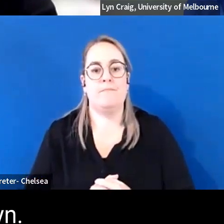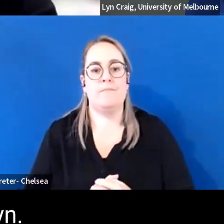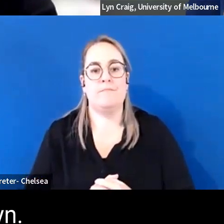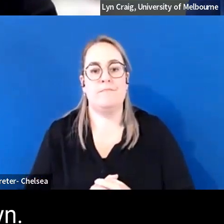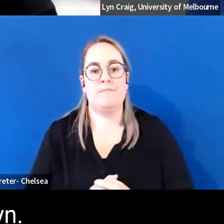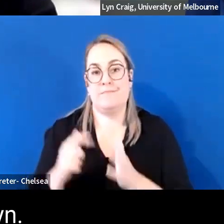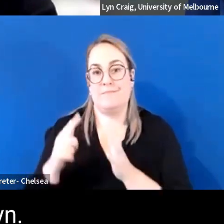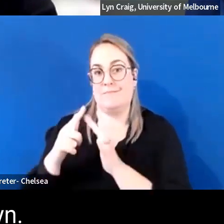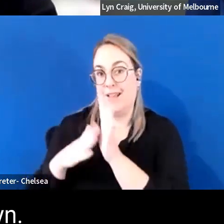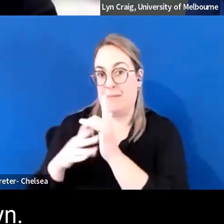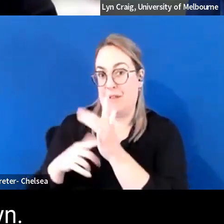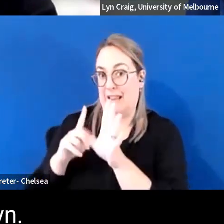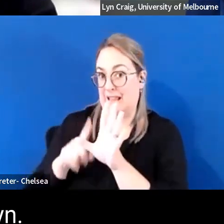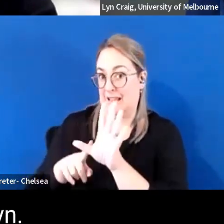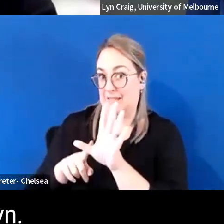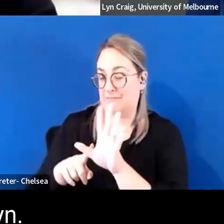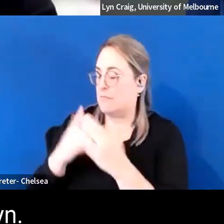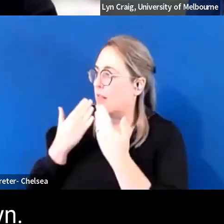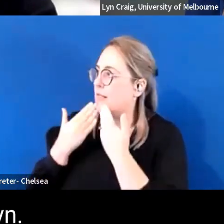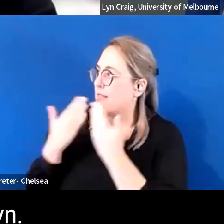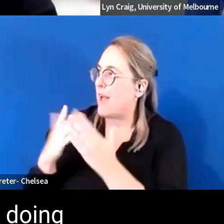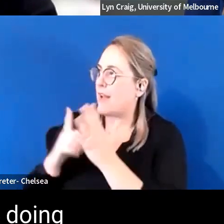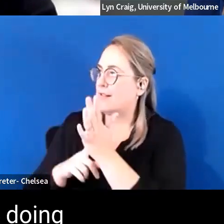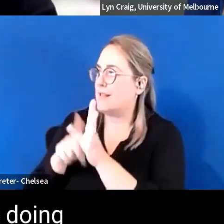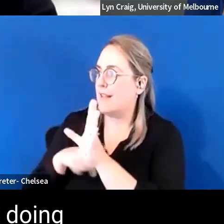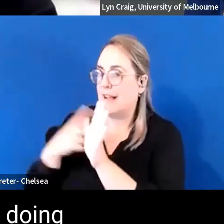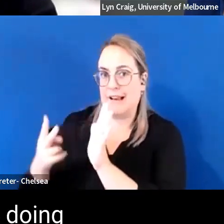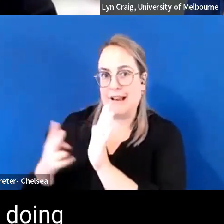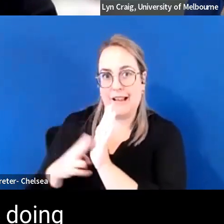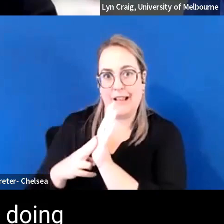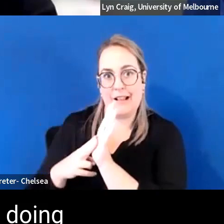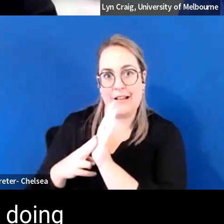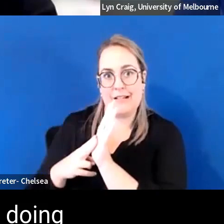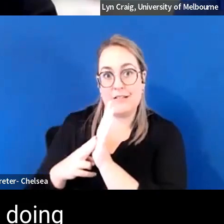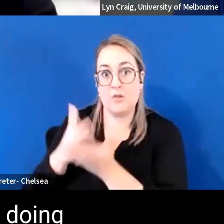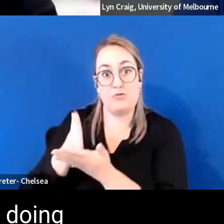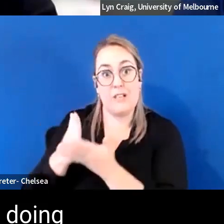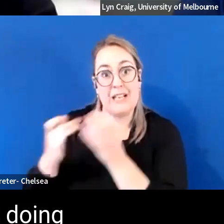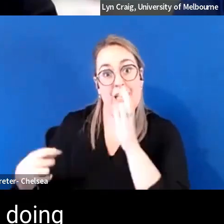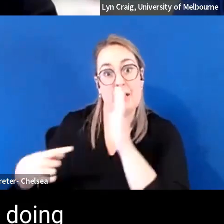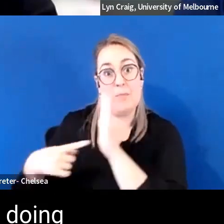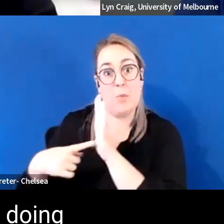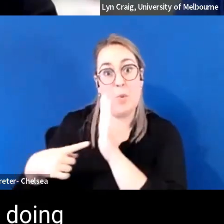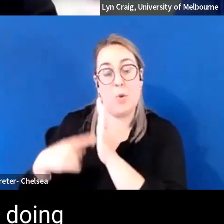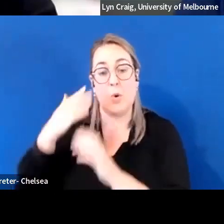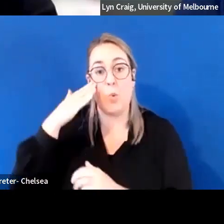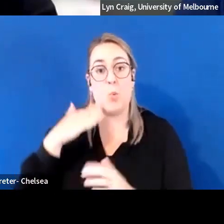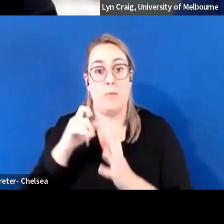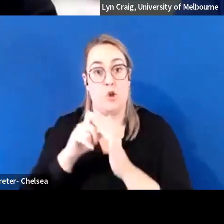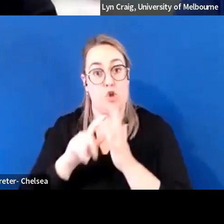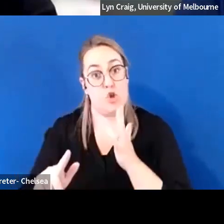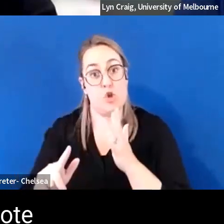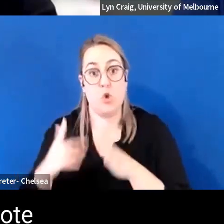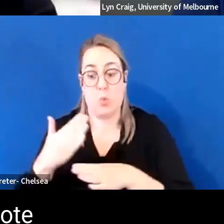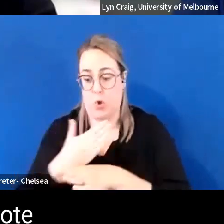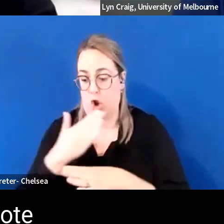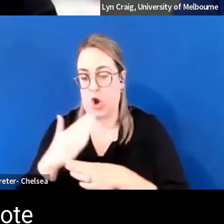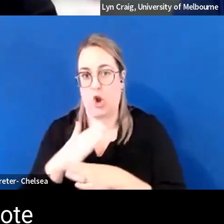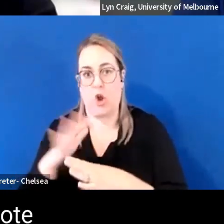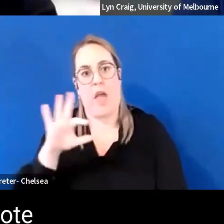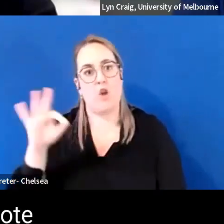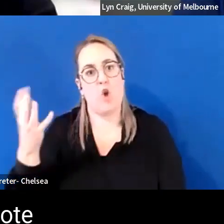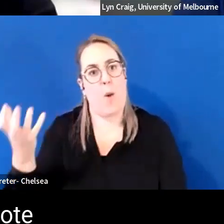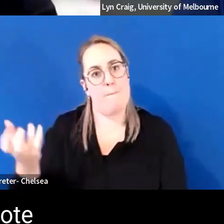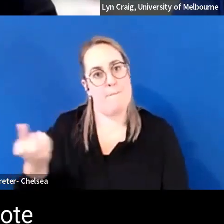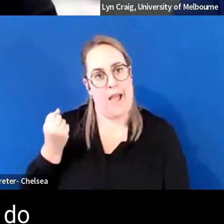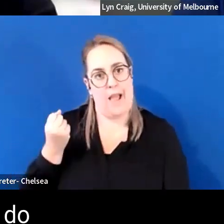Thanks, Lynn. It's really important to note just women are doing so much work that is unpaid, but also to